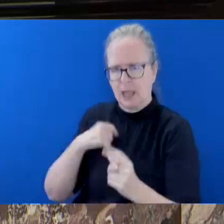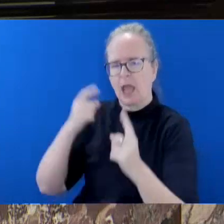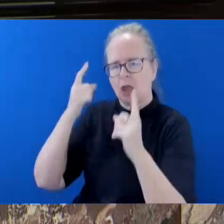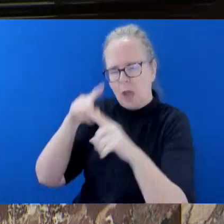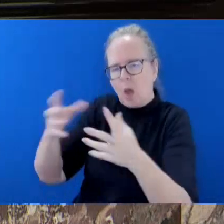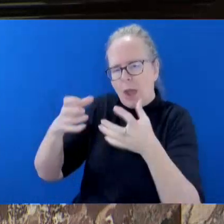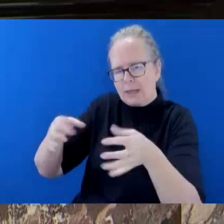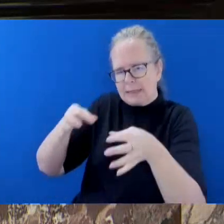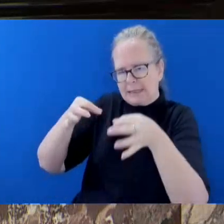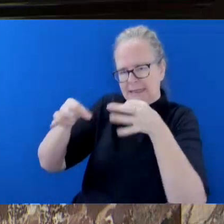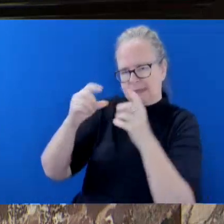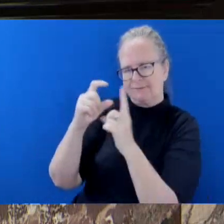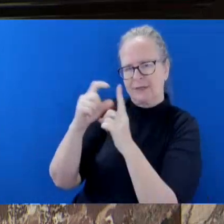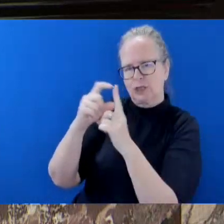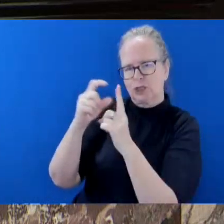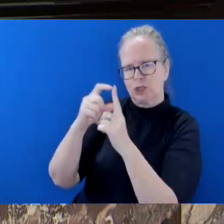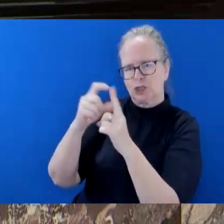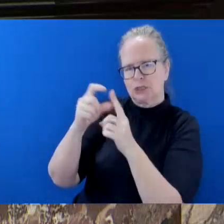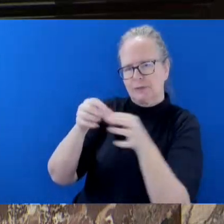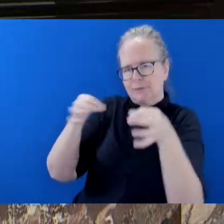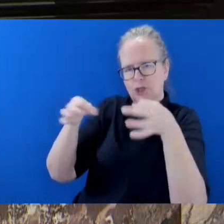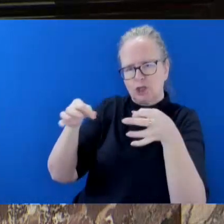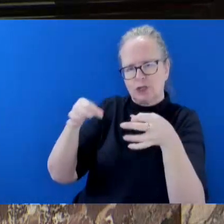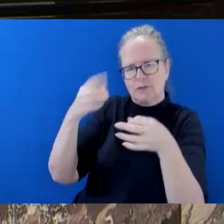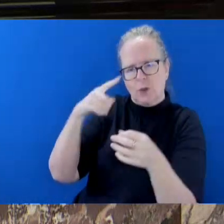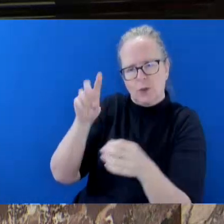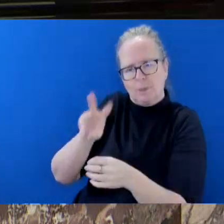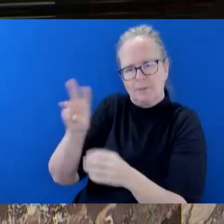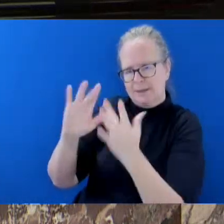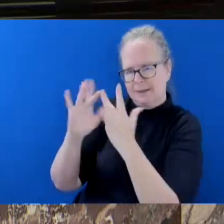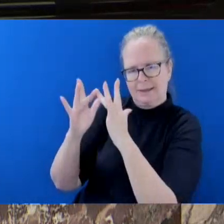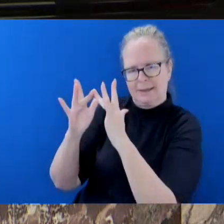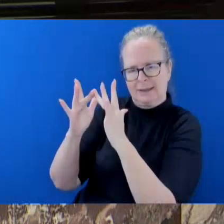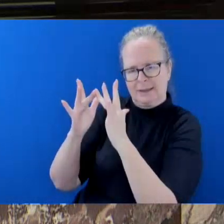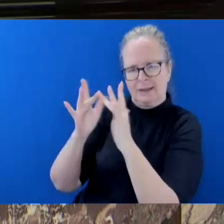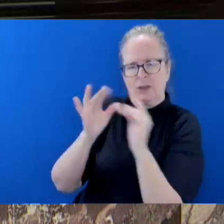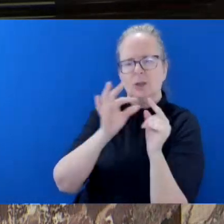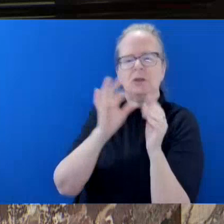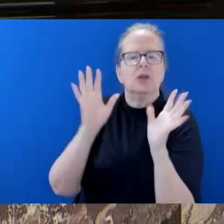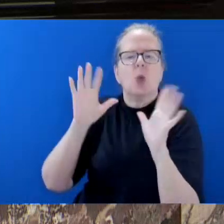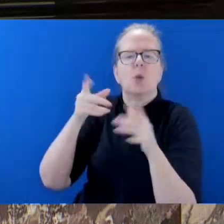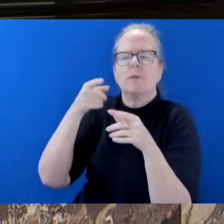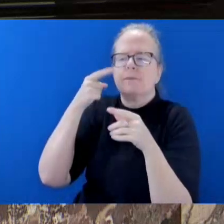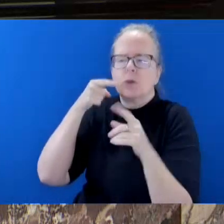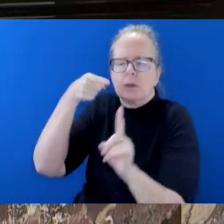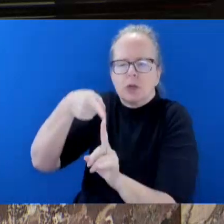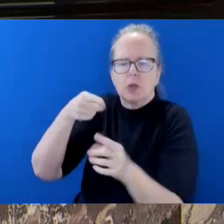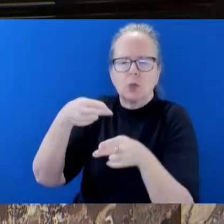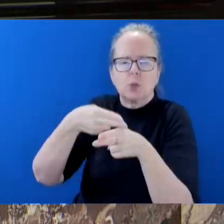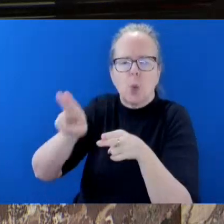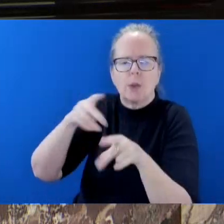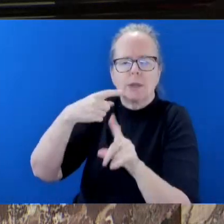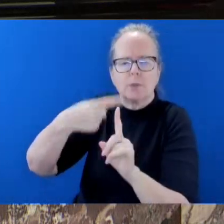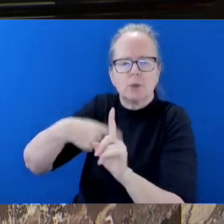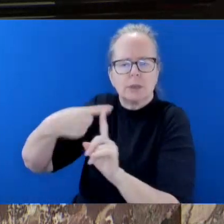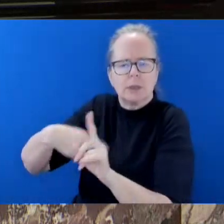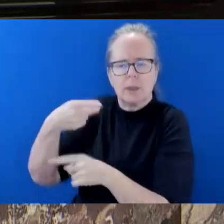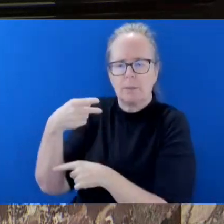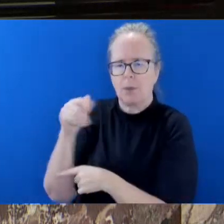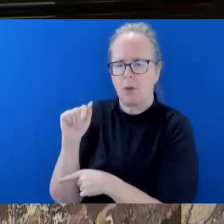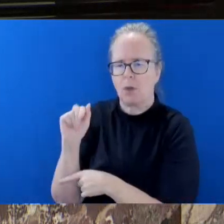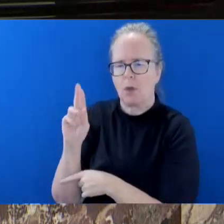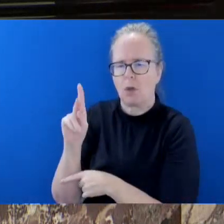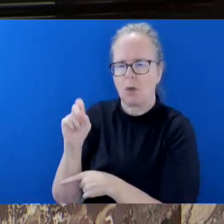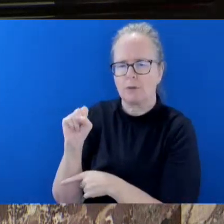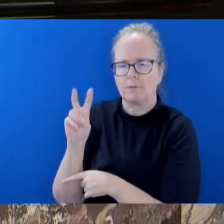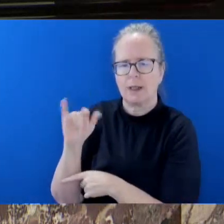that is related to short-term rentals. Parksville is a unique community that depends on our tourism industry, and the short-term rental rules